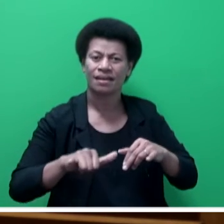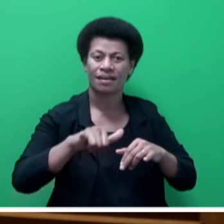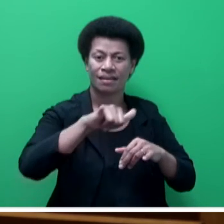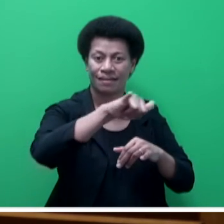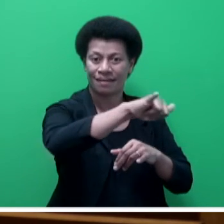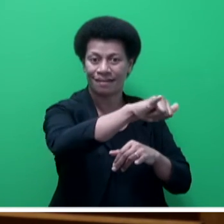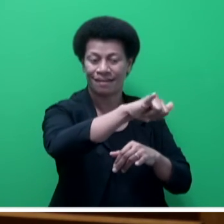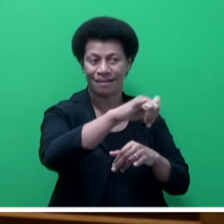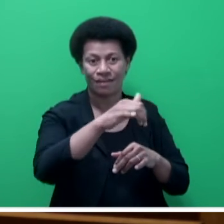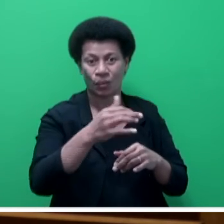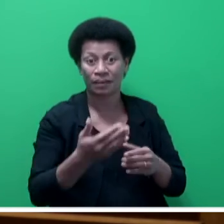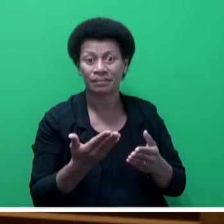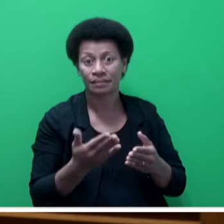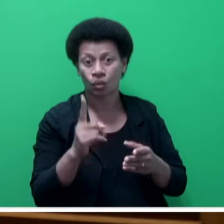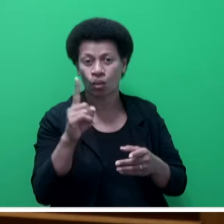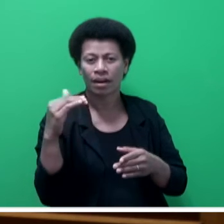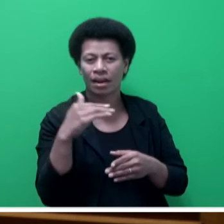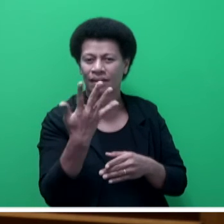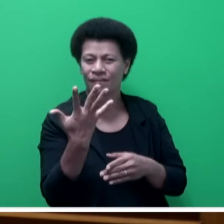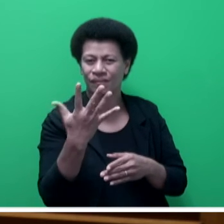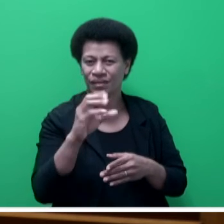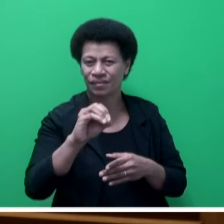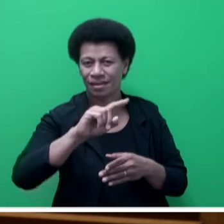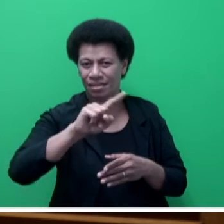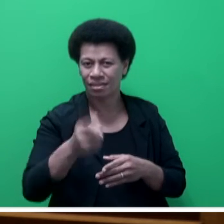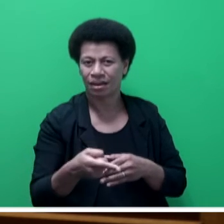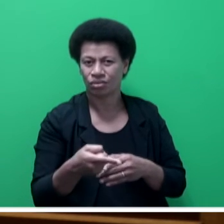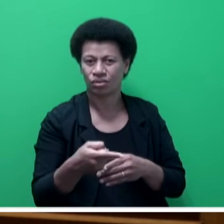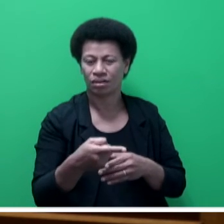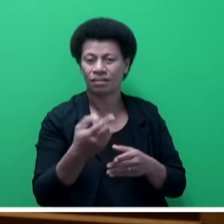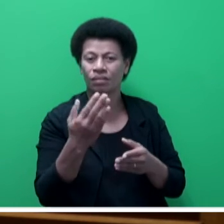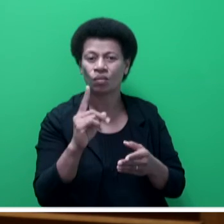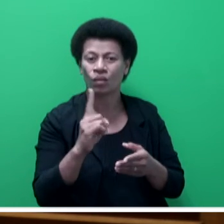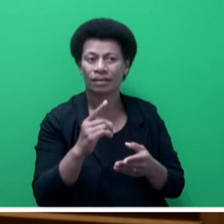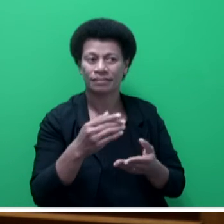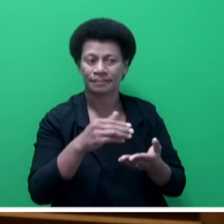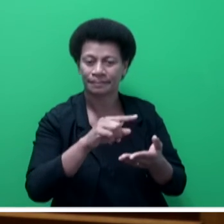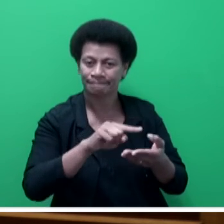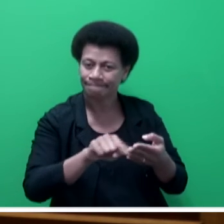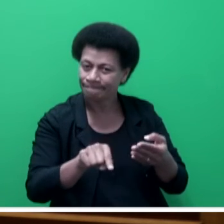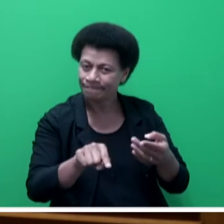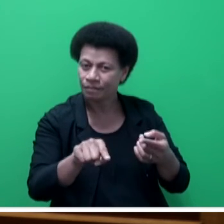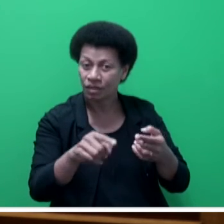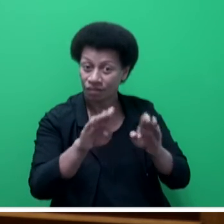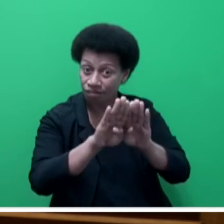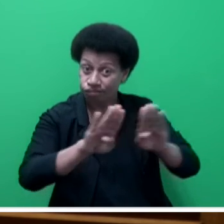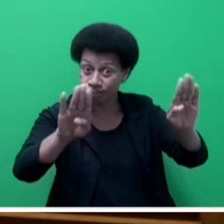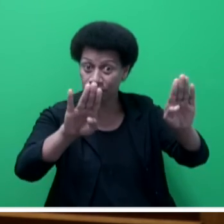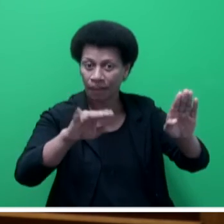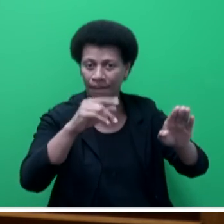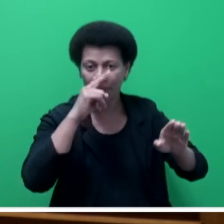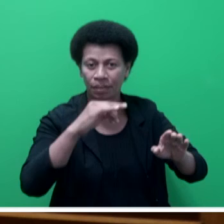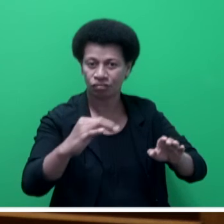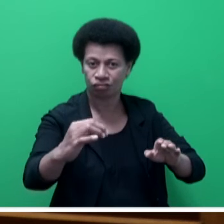together 150,000 fully inclusive holiday packages in anticipation of borders reopening. This was